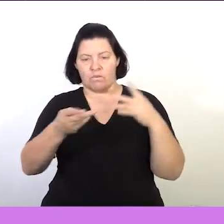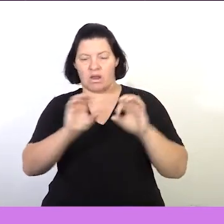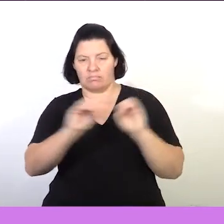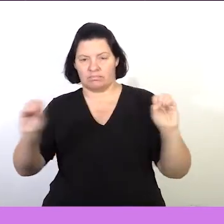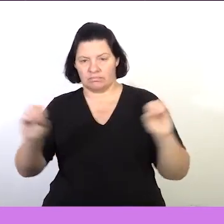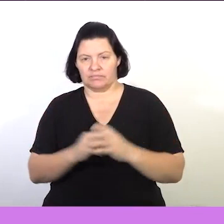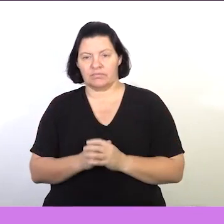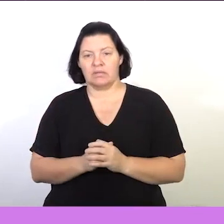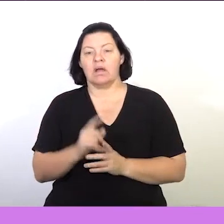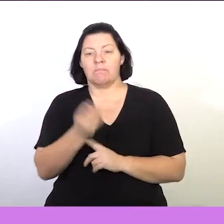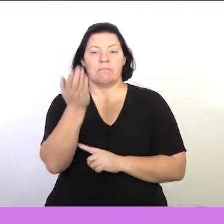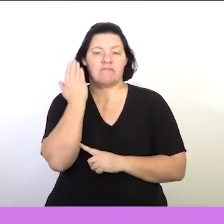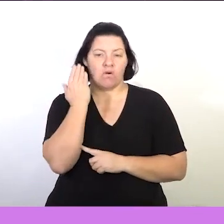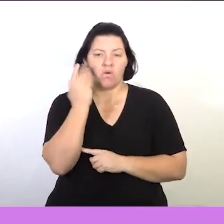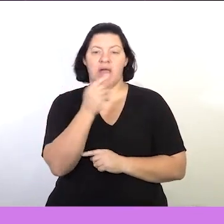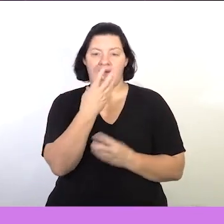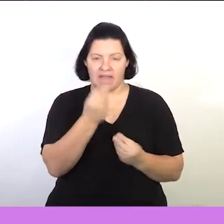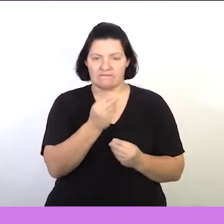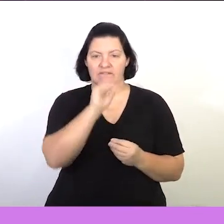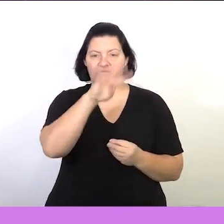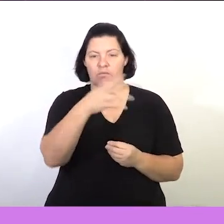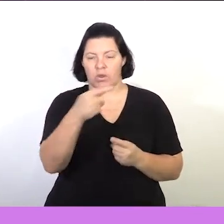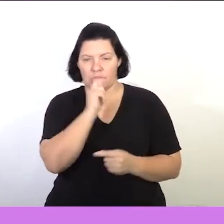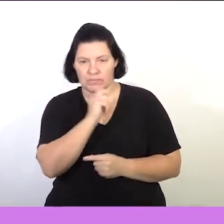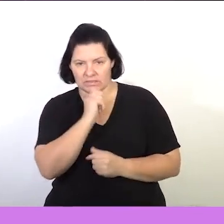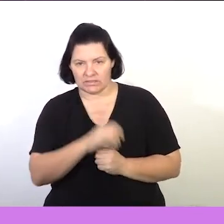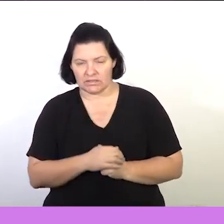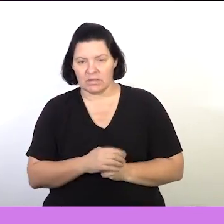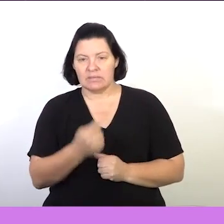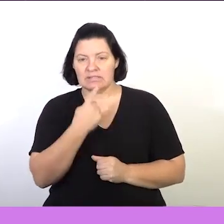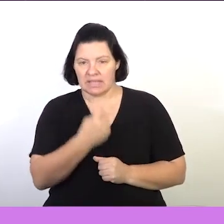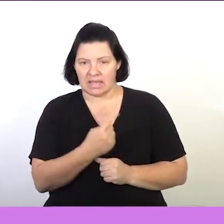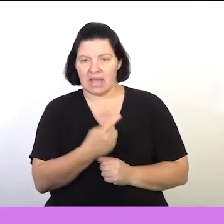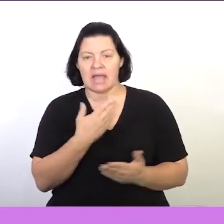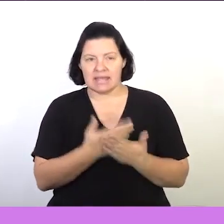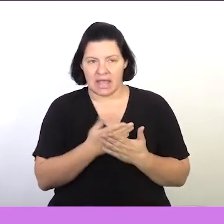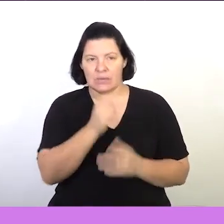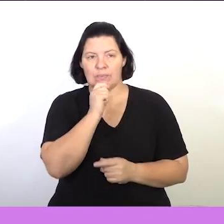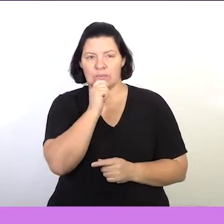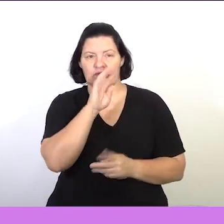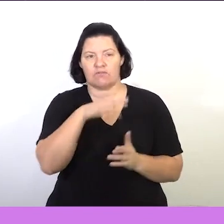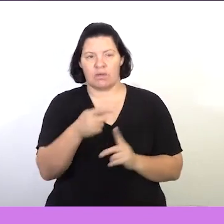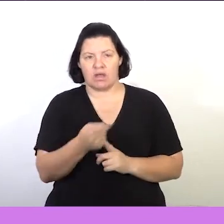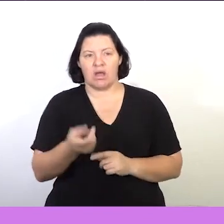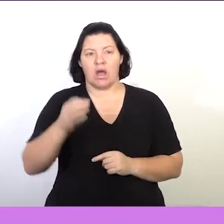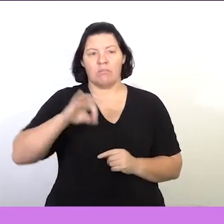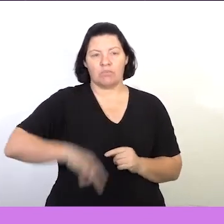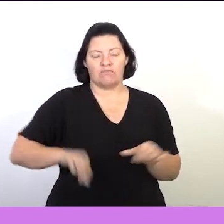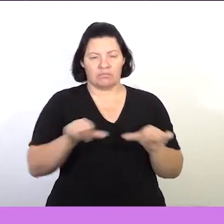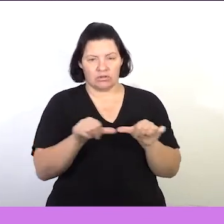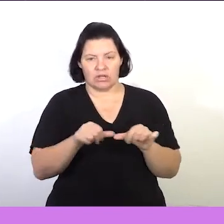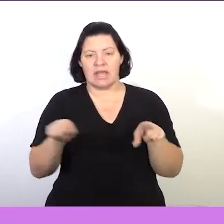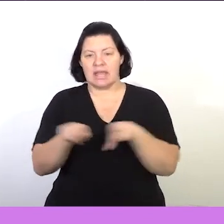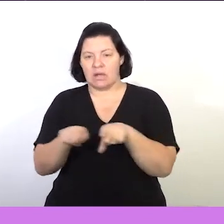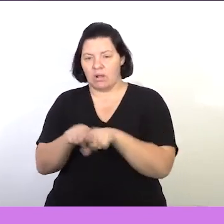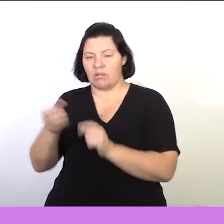formula. Remember earlier on I indicated that there's a formula that we use. Here I'm saying you may use the following formula. Profit margin